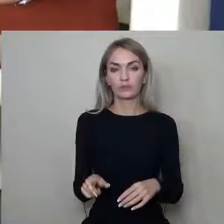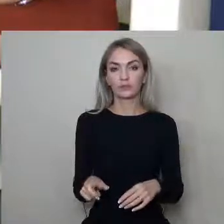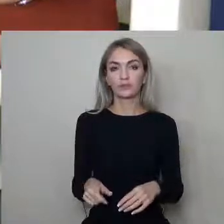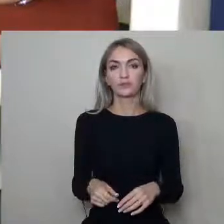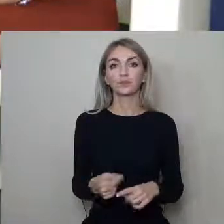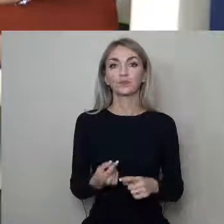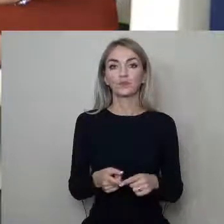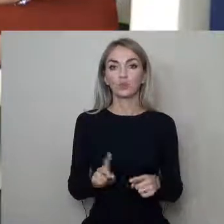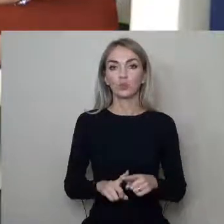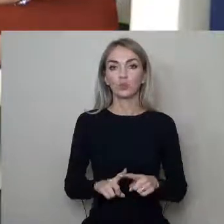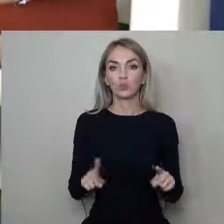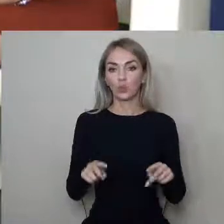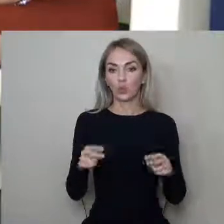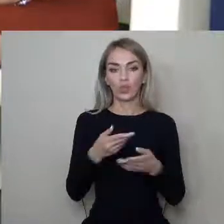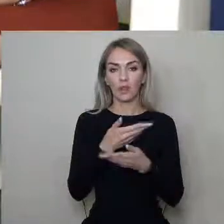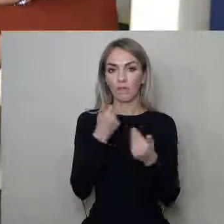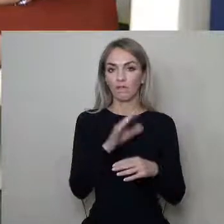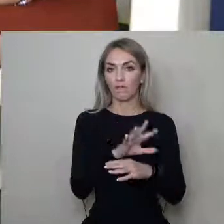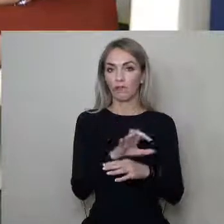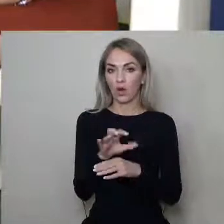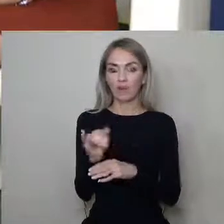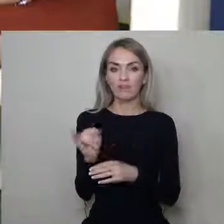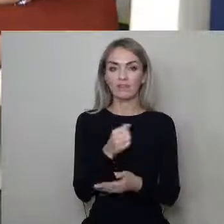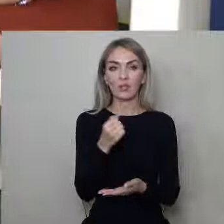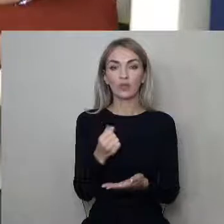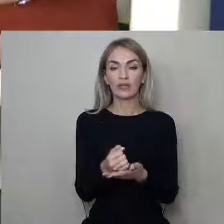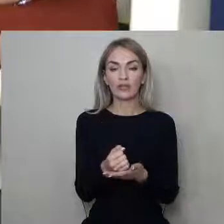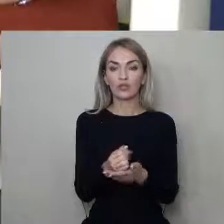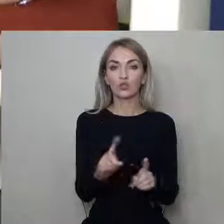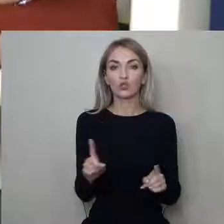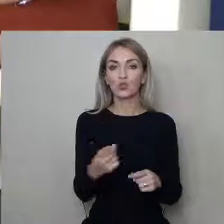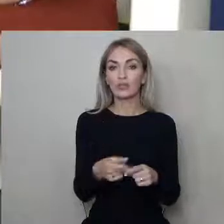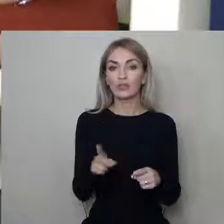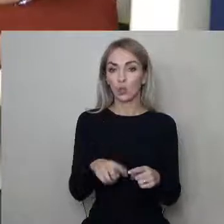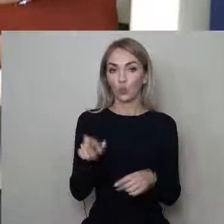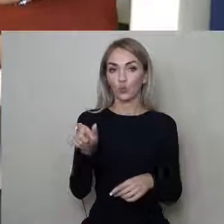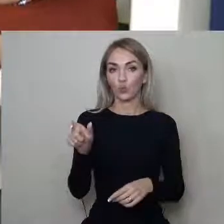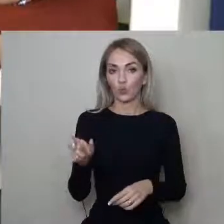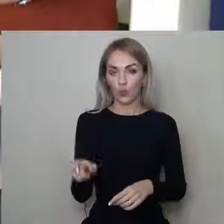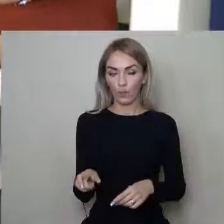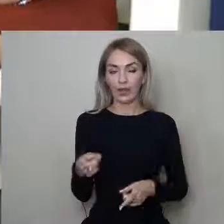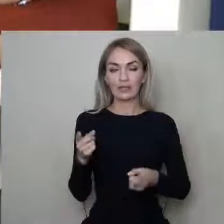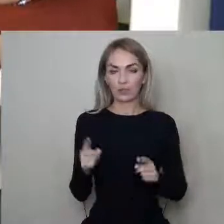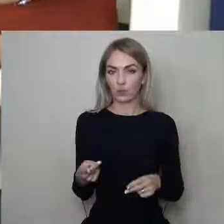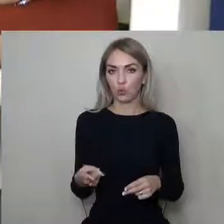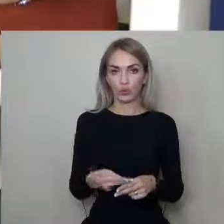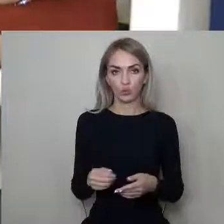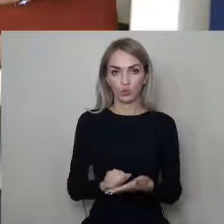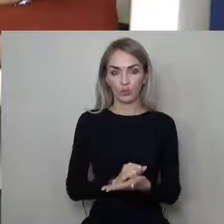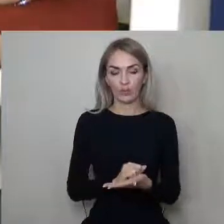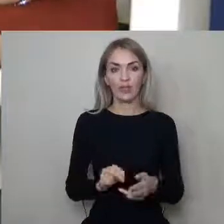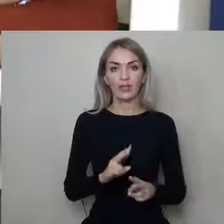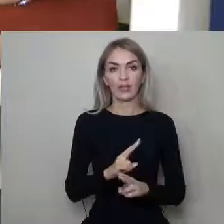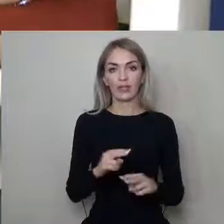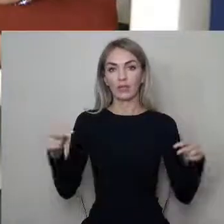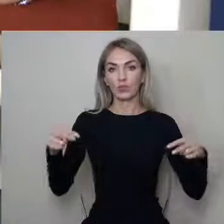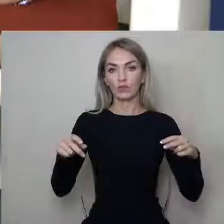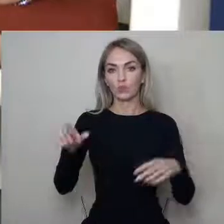the document that would prove the professional affiliation. Yeah,